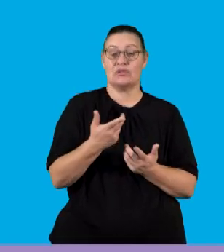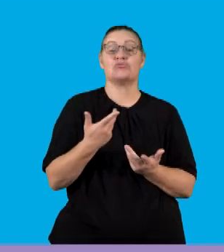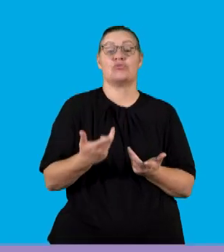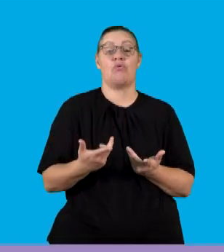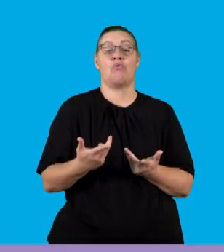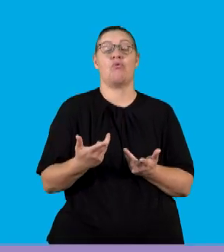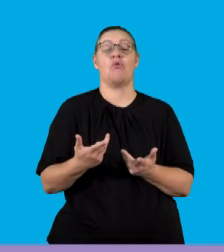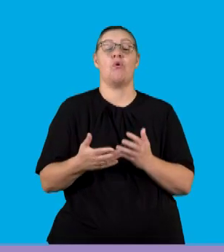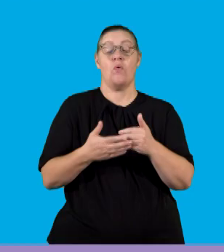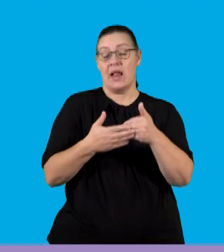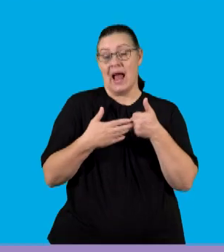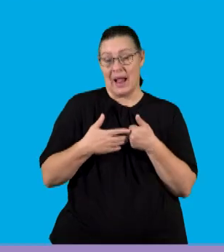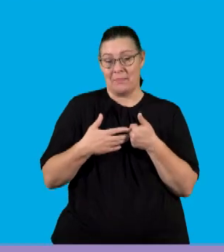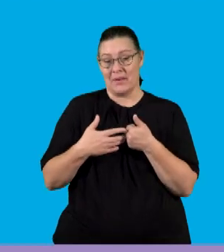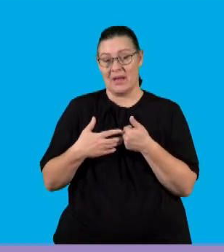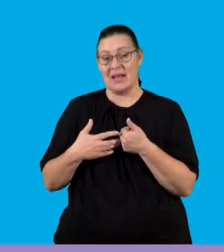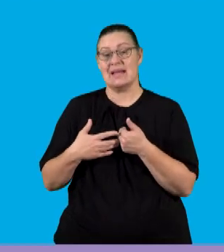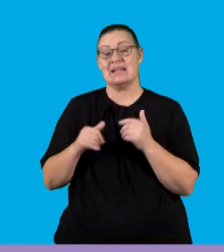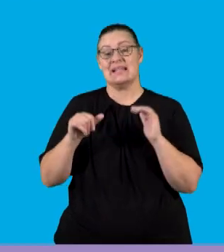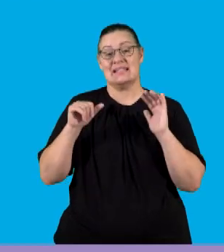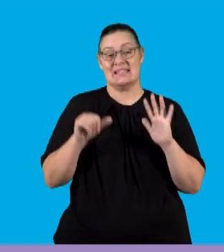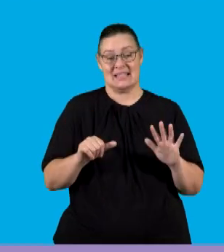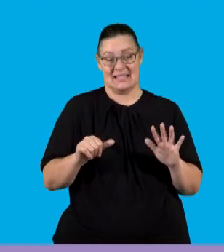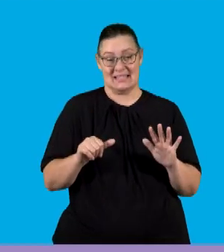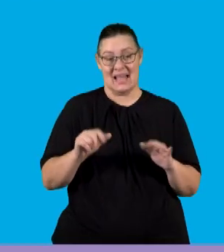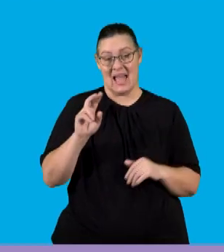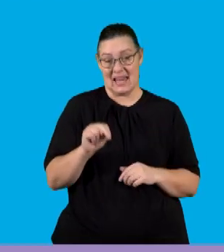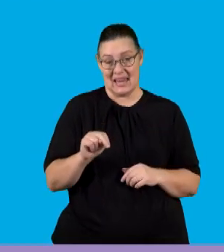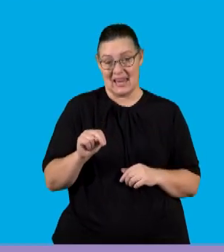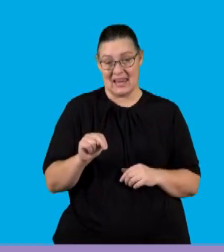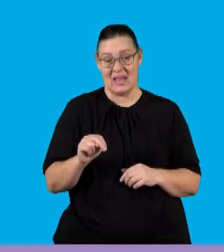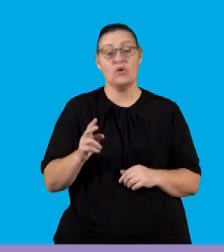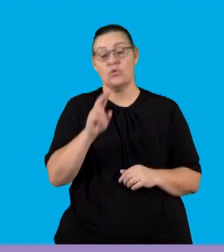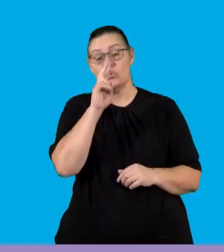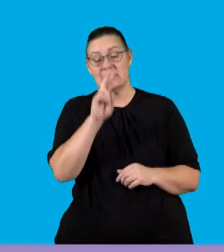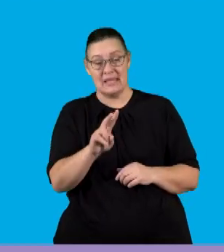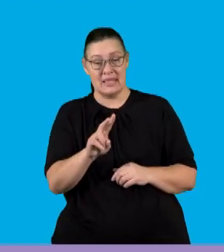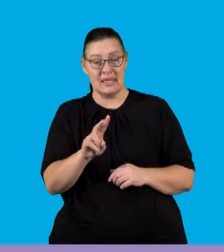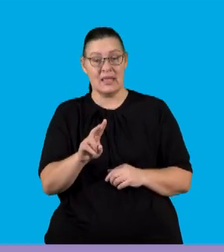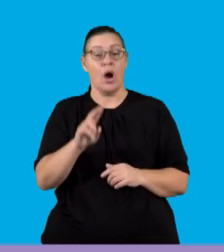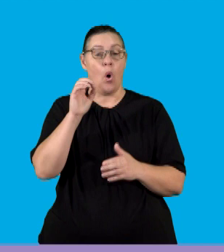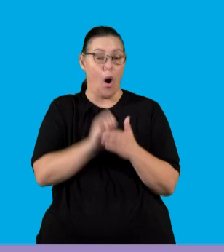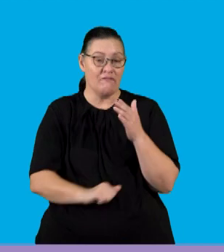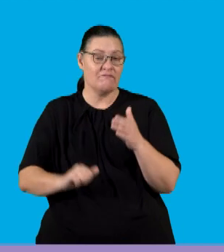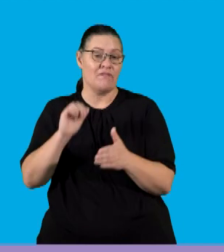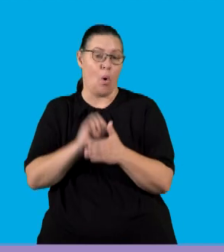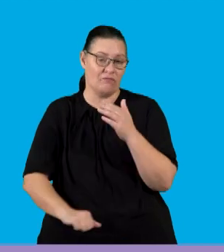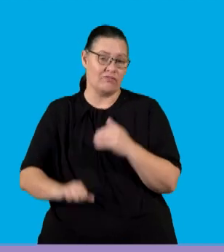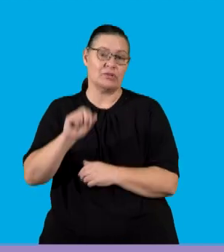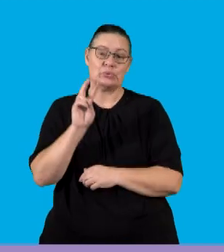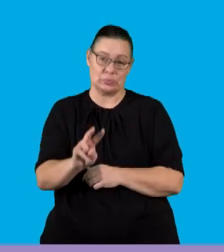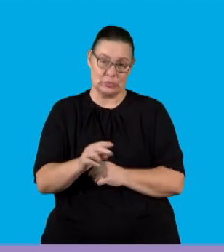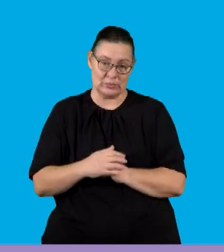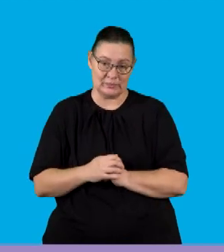that, of course, is going to give us our 6n. But we saw that we are constantly